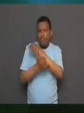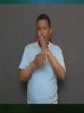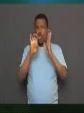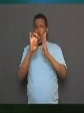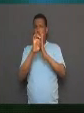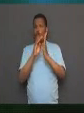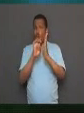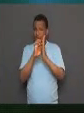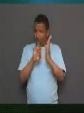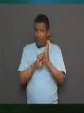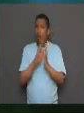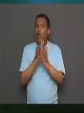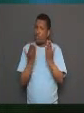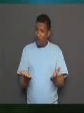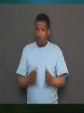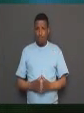policy.